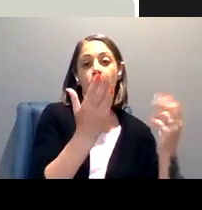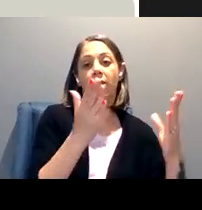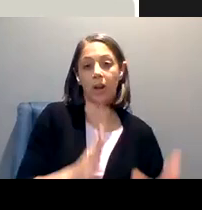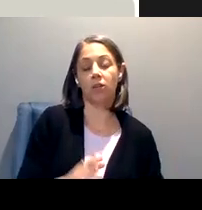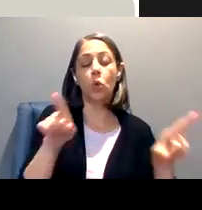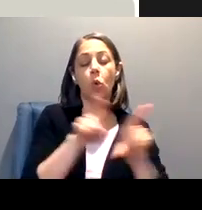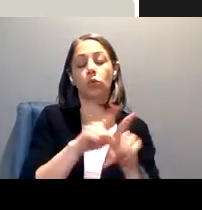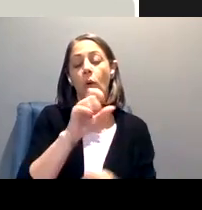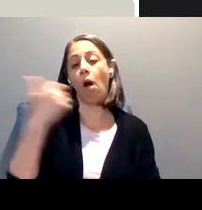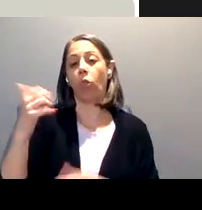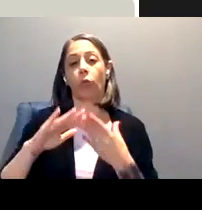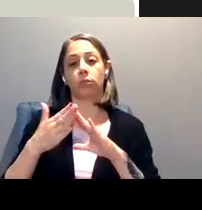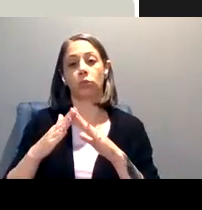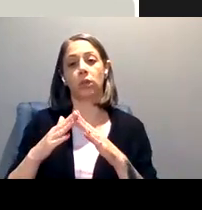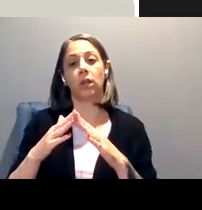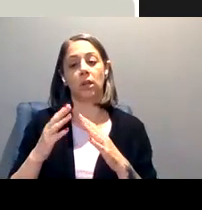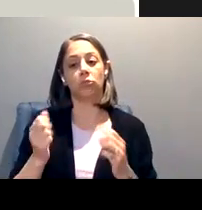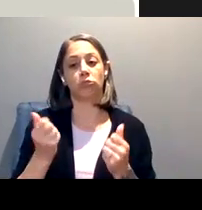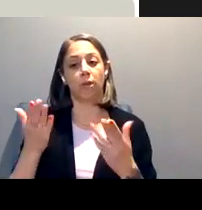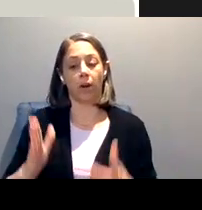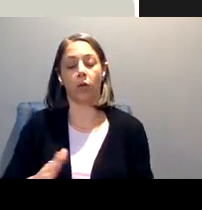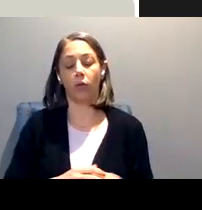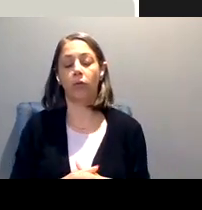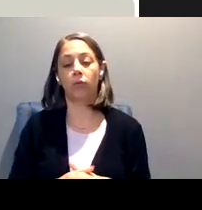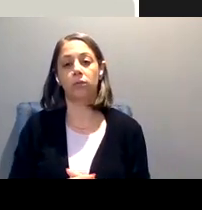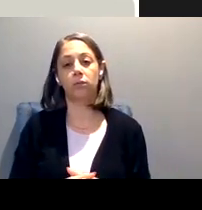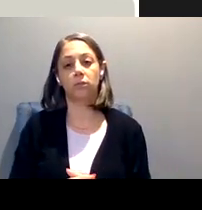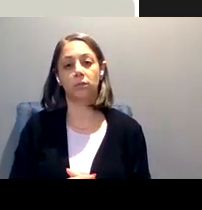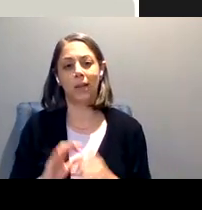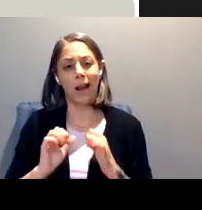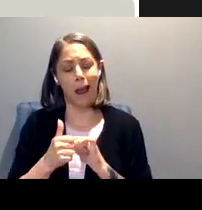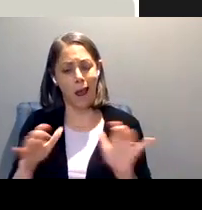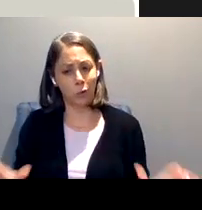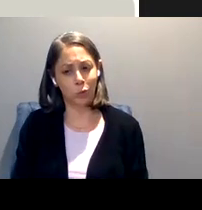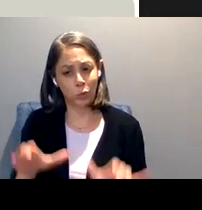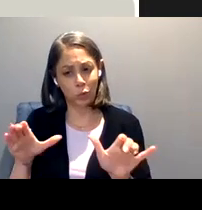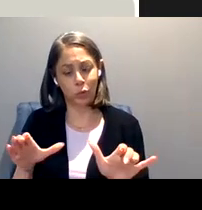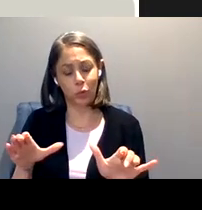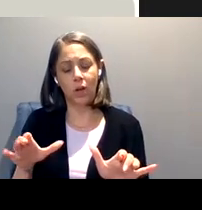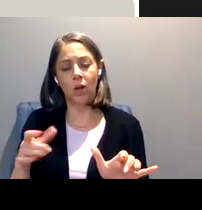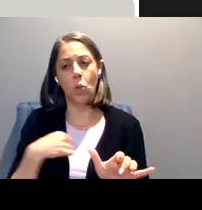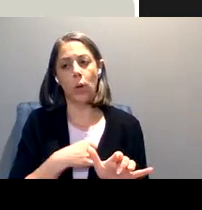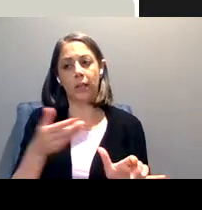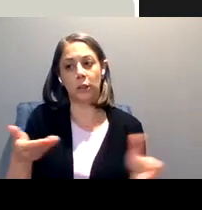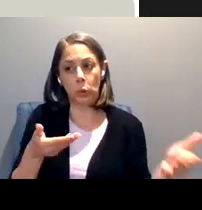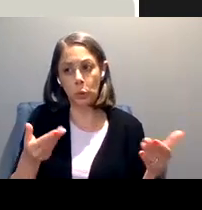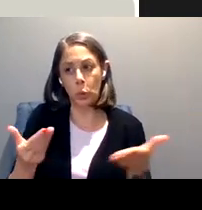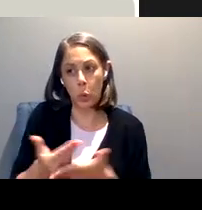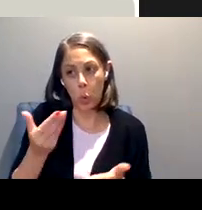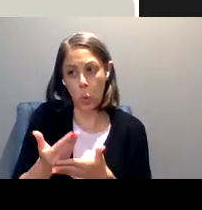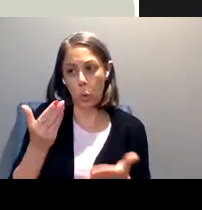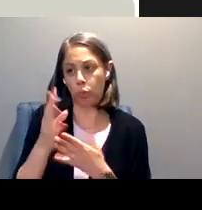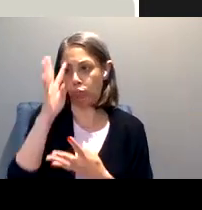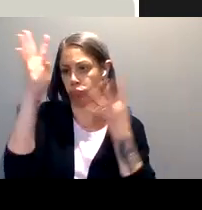community partners. And part of this is done really by introducing new or innovative